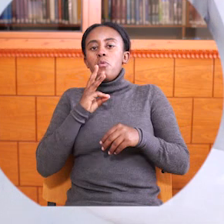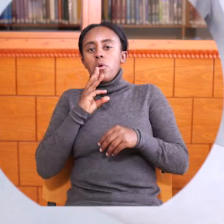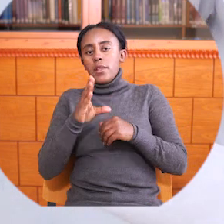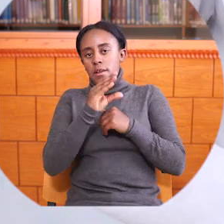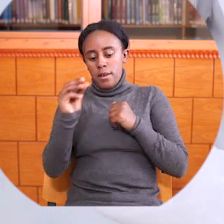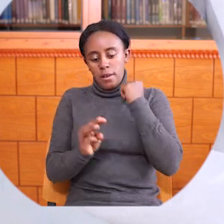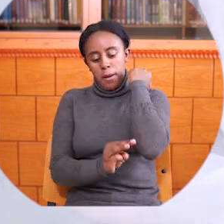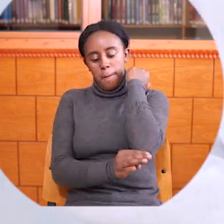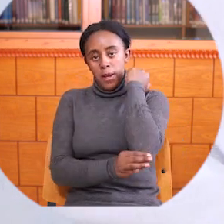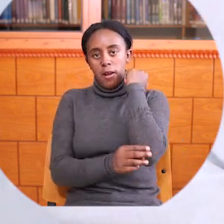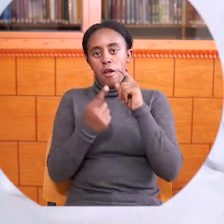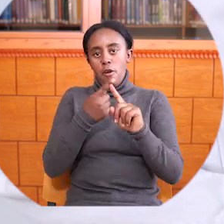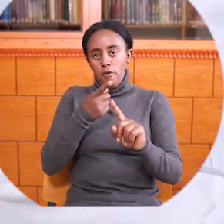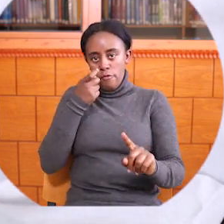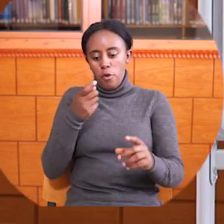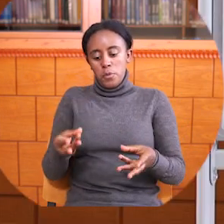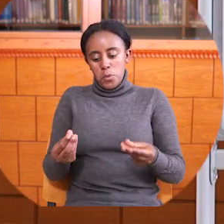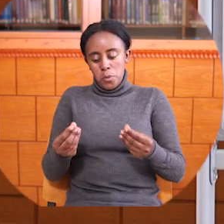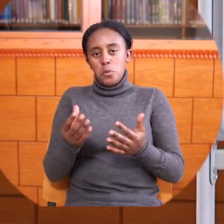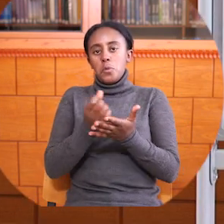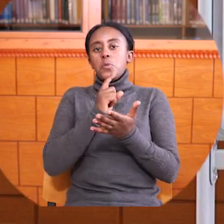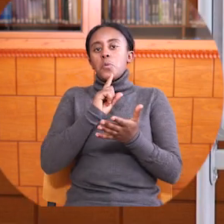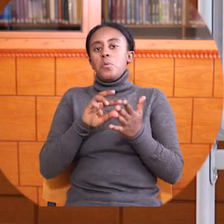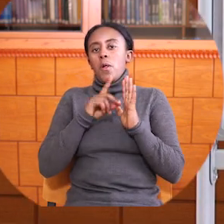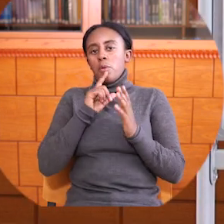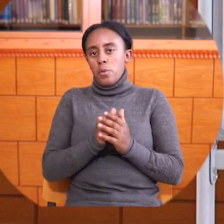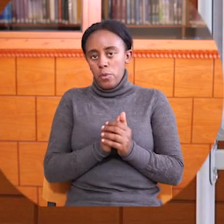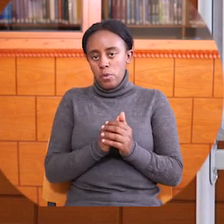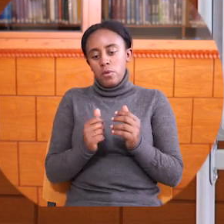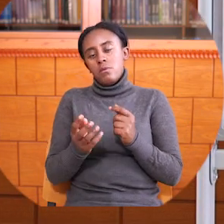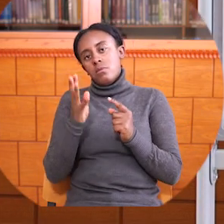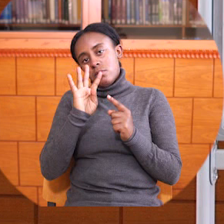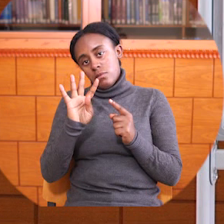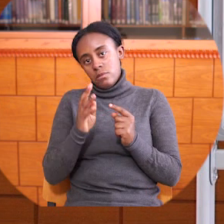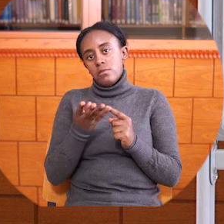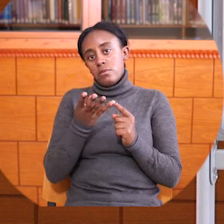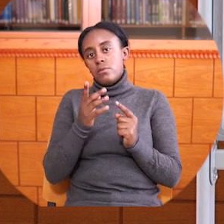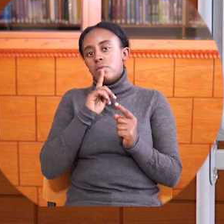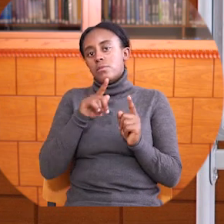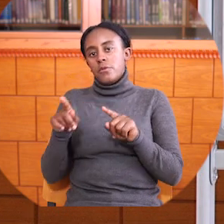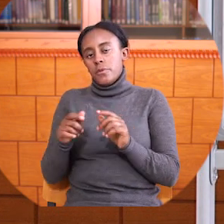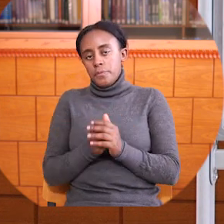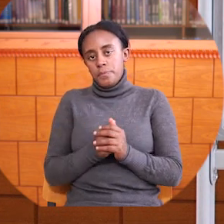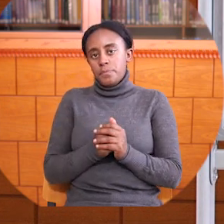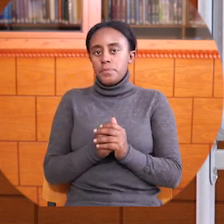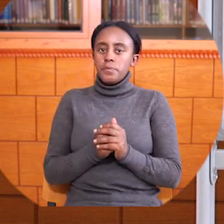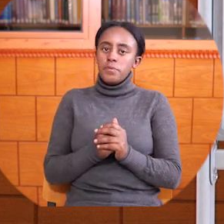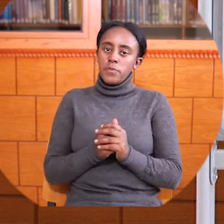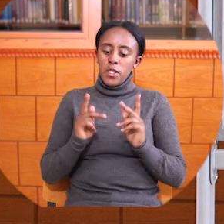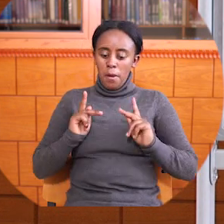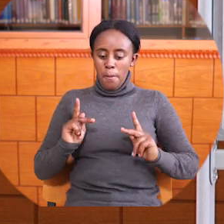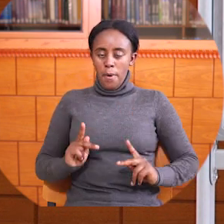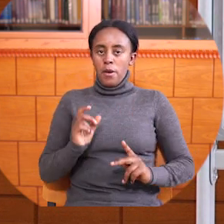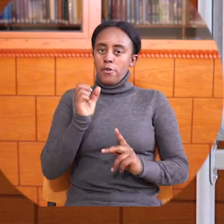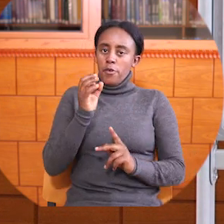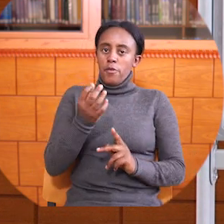and minerals from the soil. The fourth one is root tip. Root tip is the part of a root